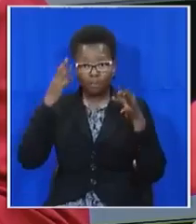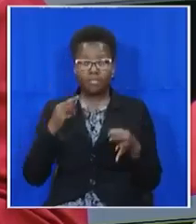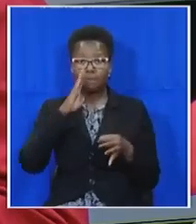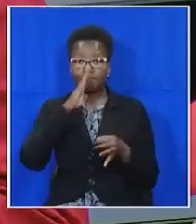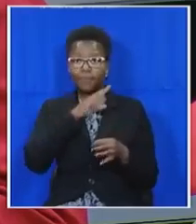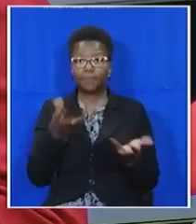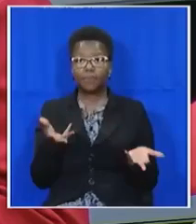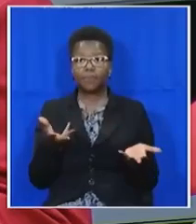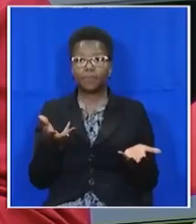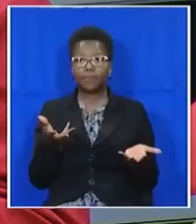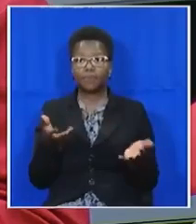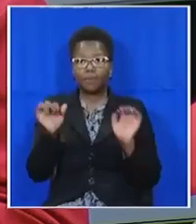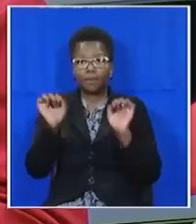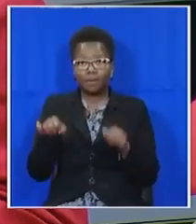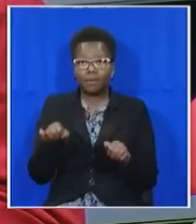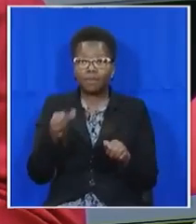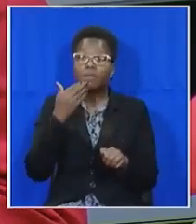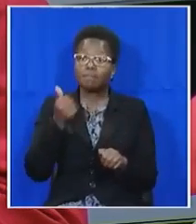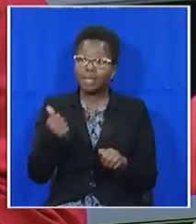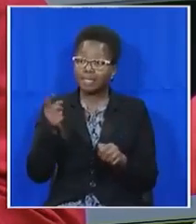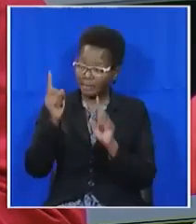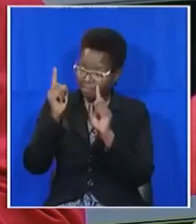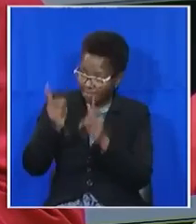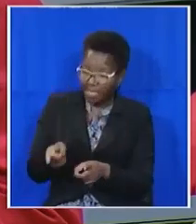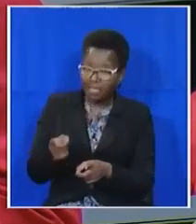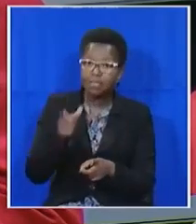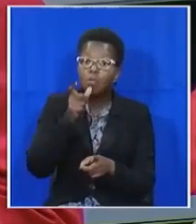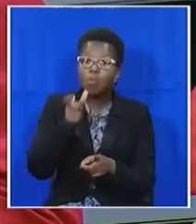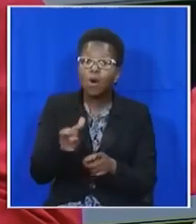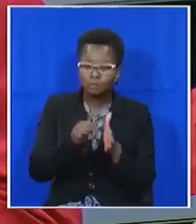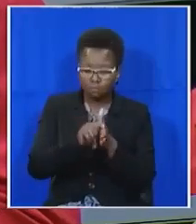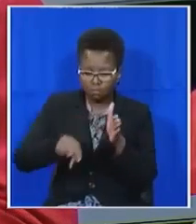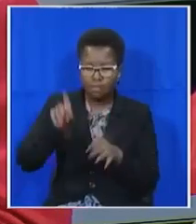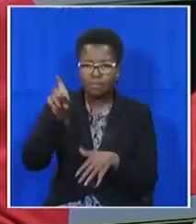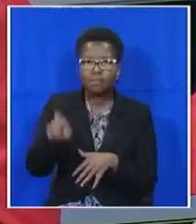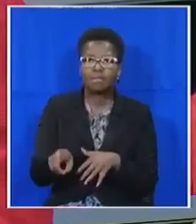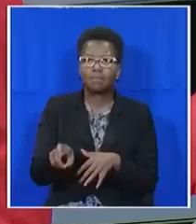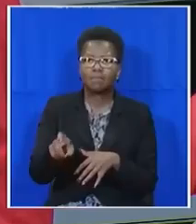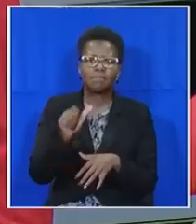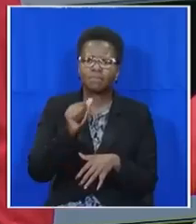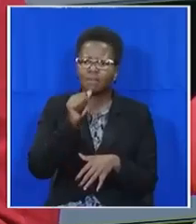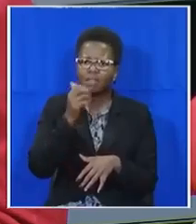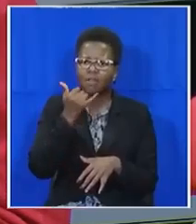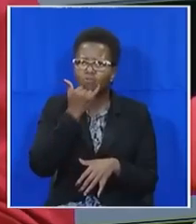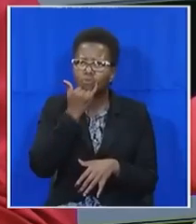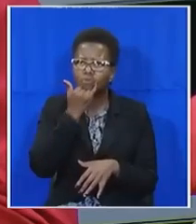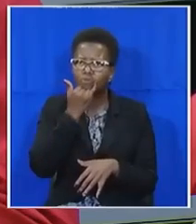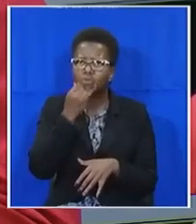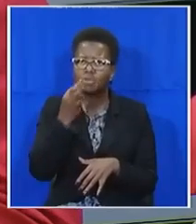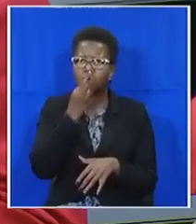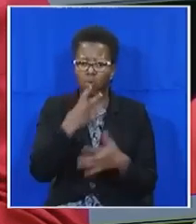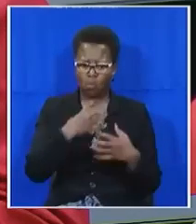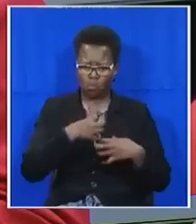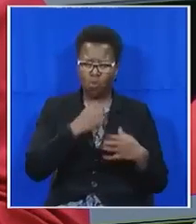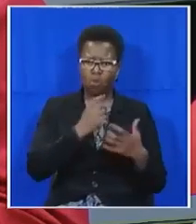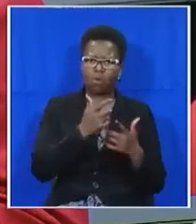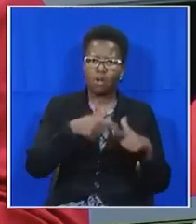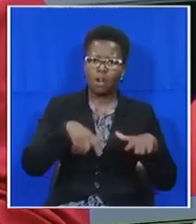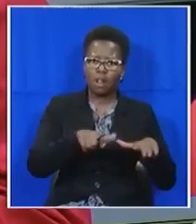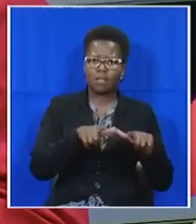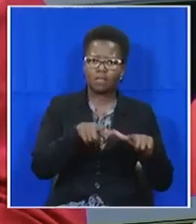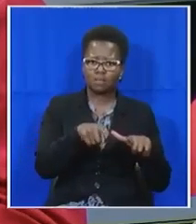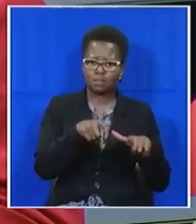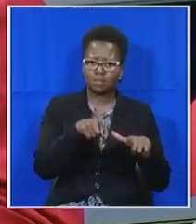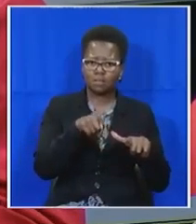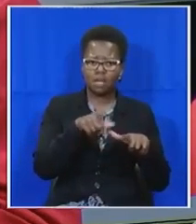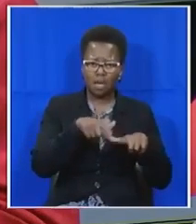Yes, If you are Honorable ruling on Member. it, you must instruct him to withdraw. There's nothing wrong with those who rightfully own the land asking him about the land.